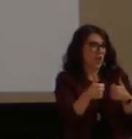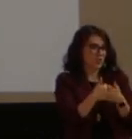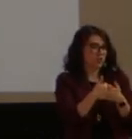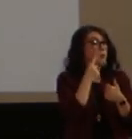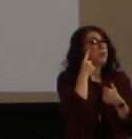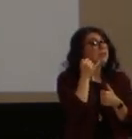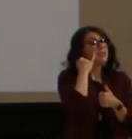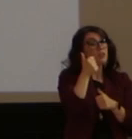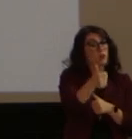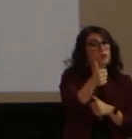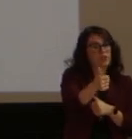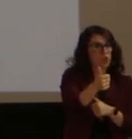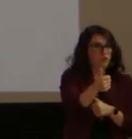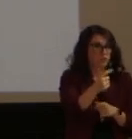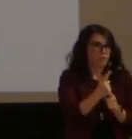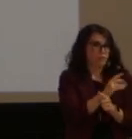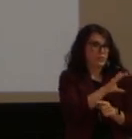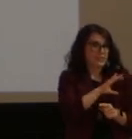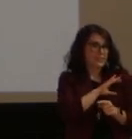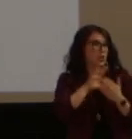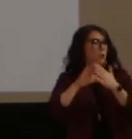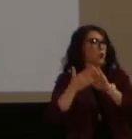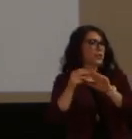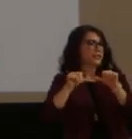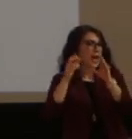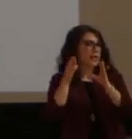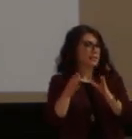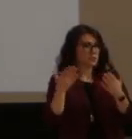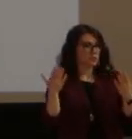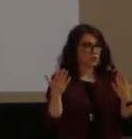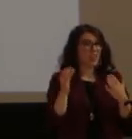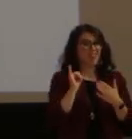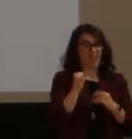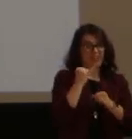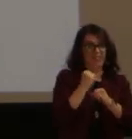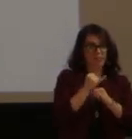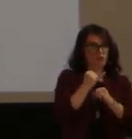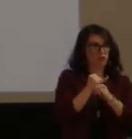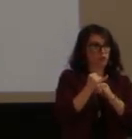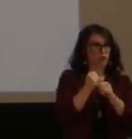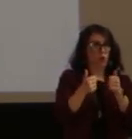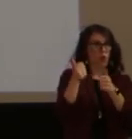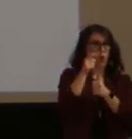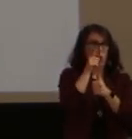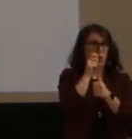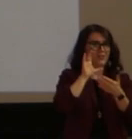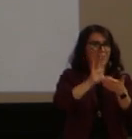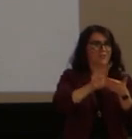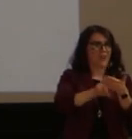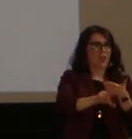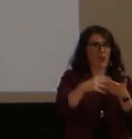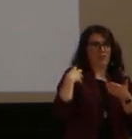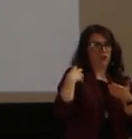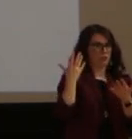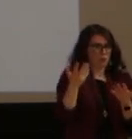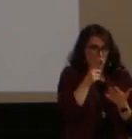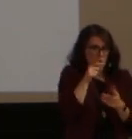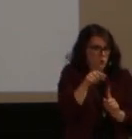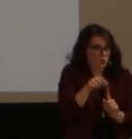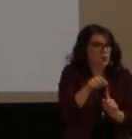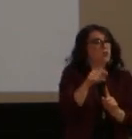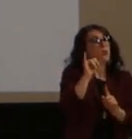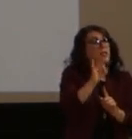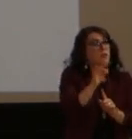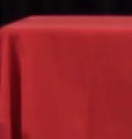If you're a citizen scientist or a community scientist, who is that institutional signing official? So the program is working on it. If you have any